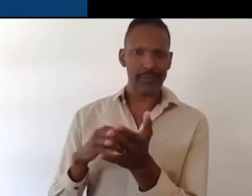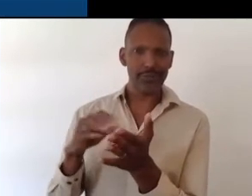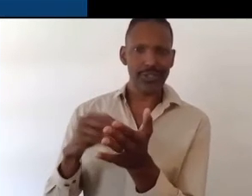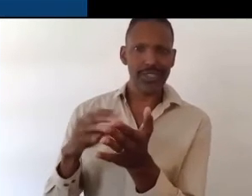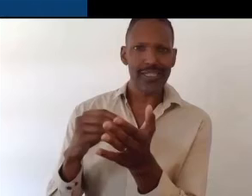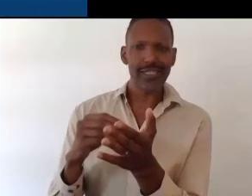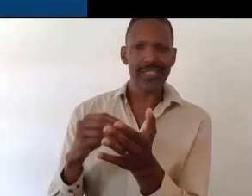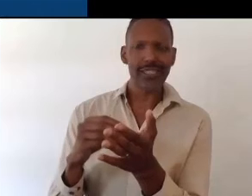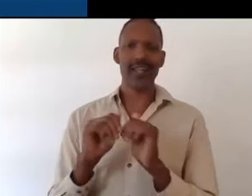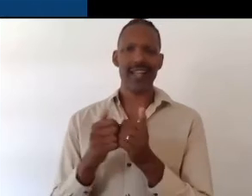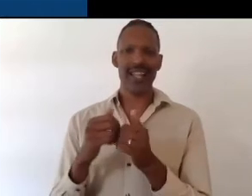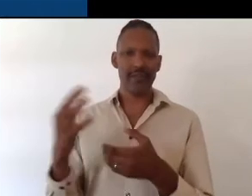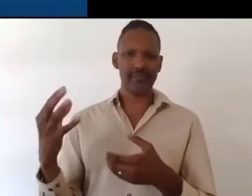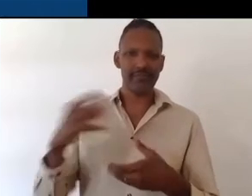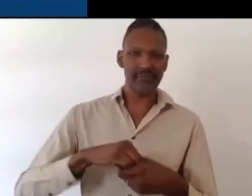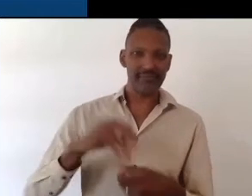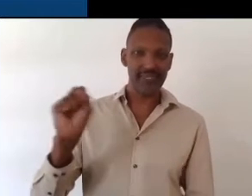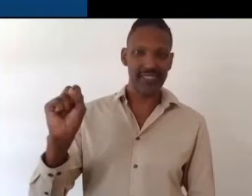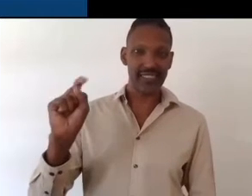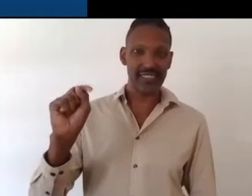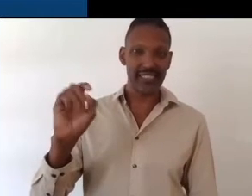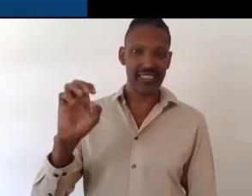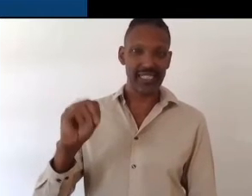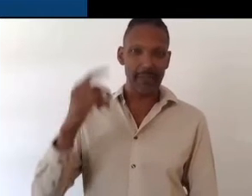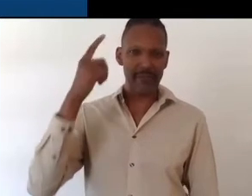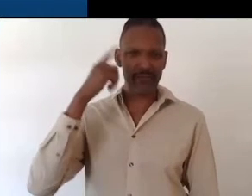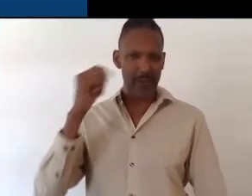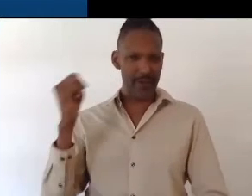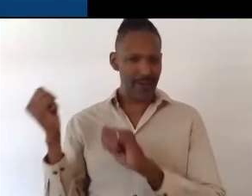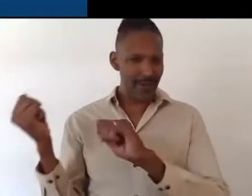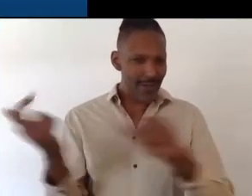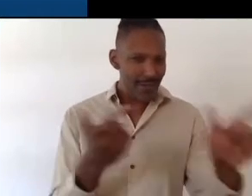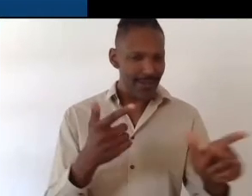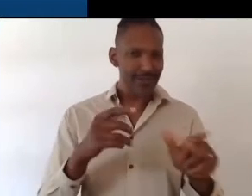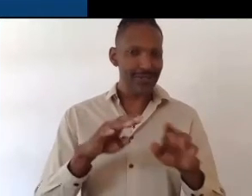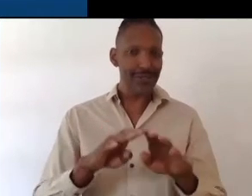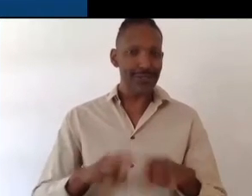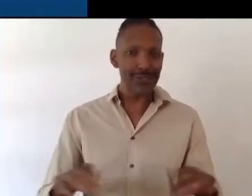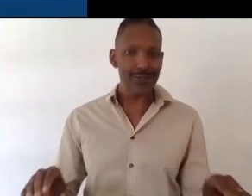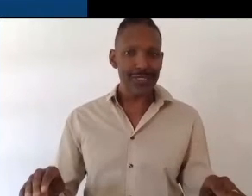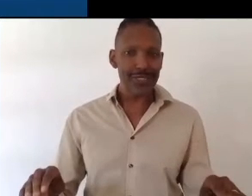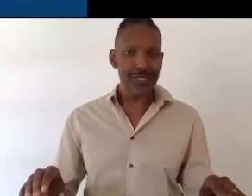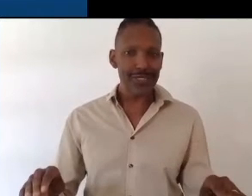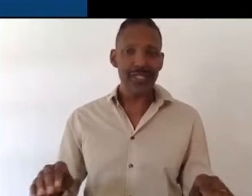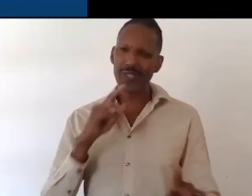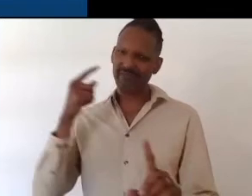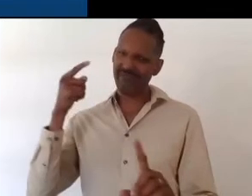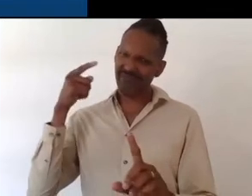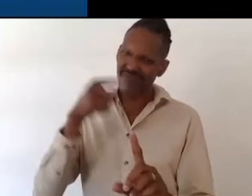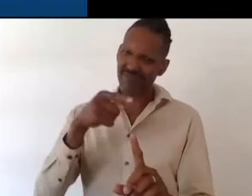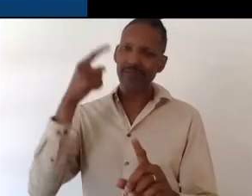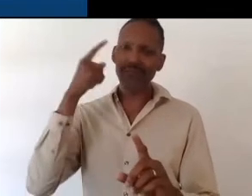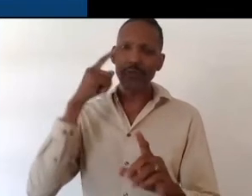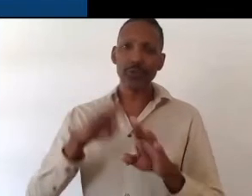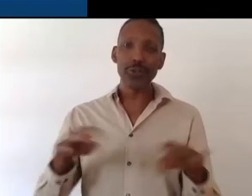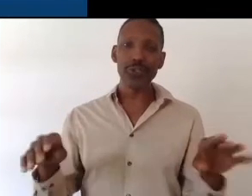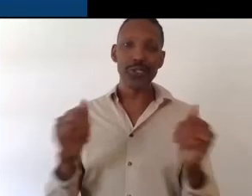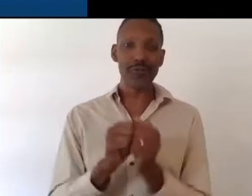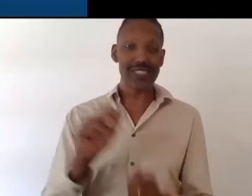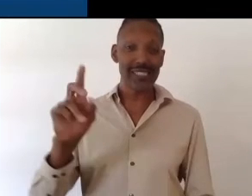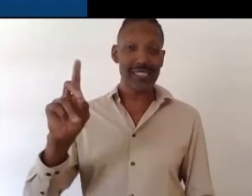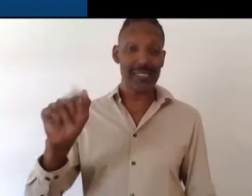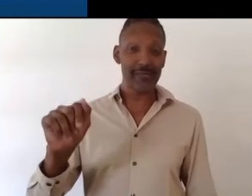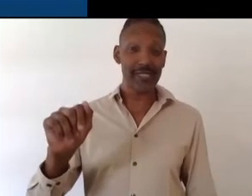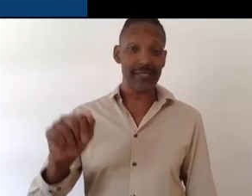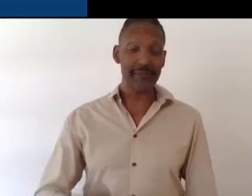STEM for all children, but especially our children with disabilities, an insight into how most, if not all,